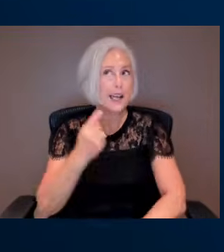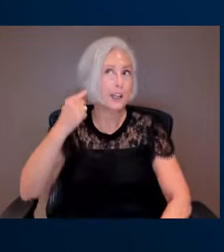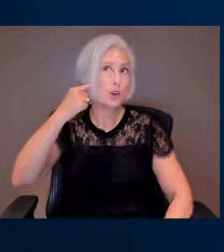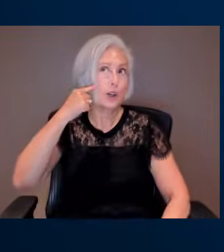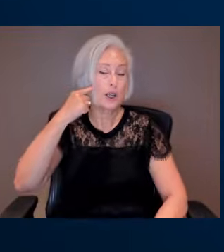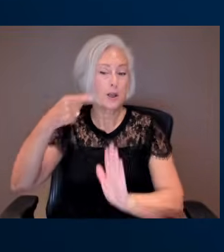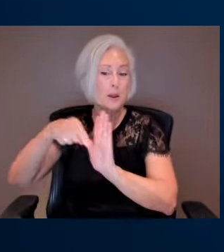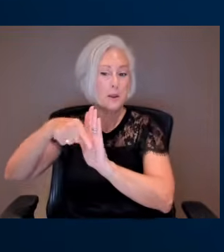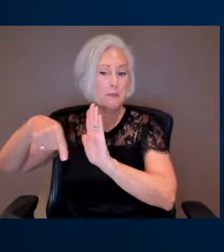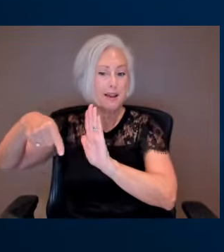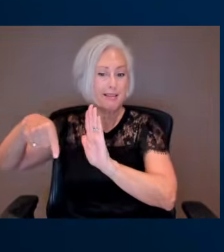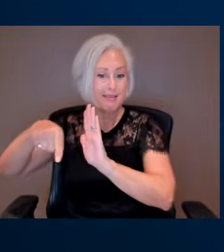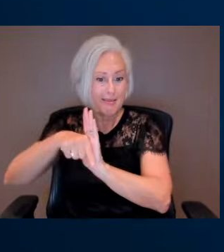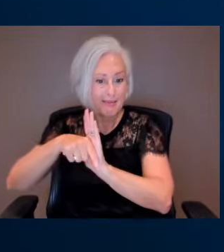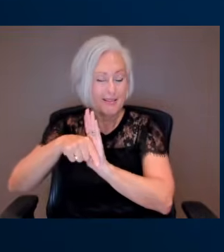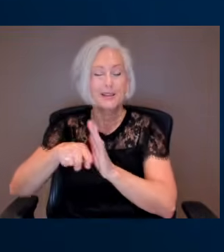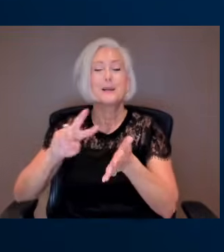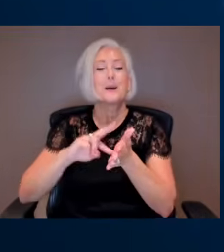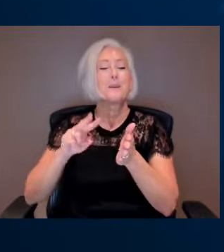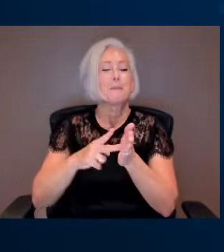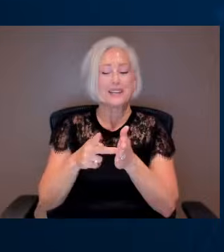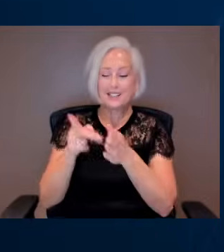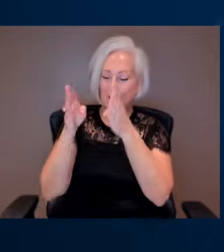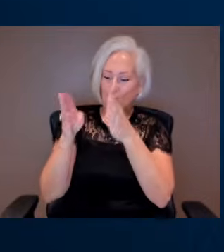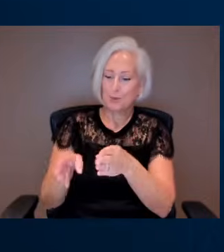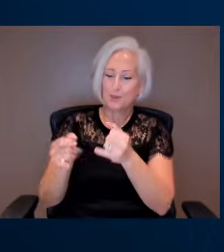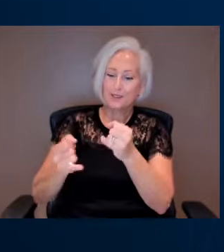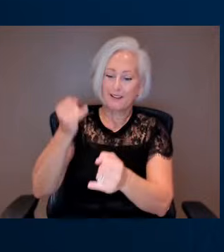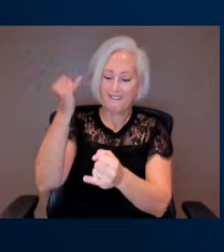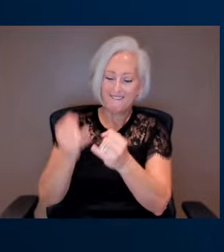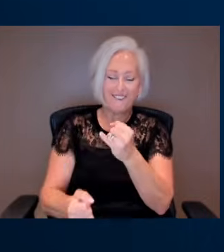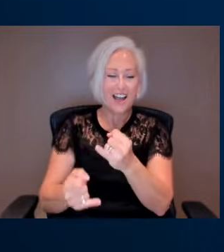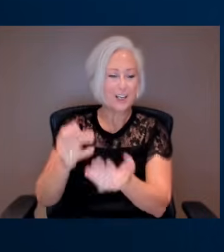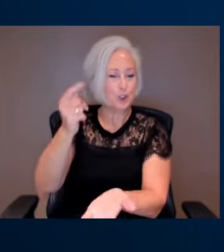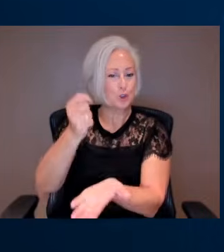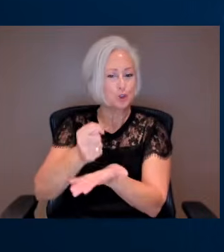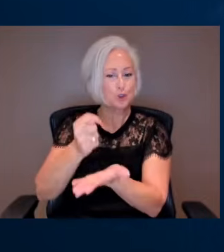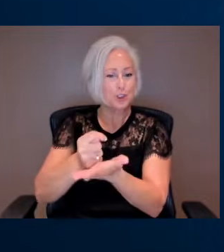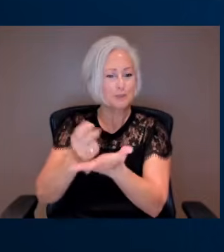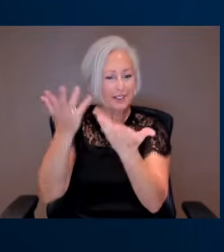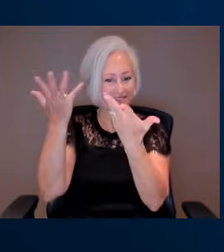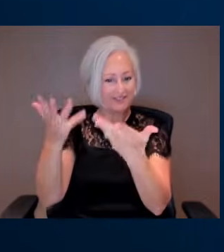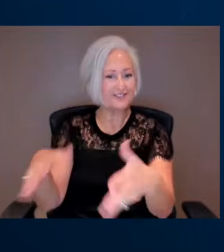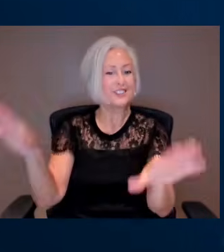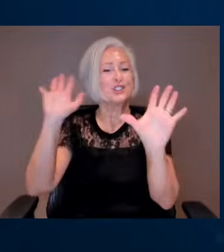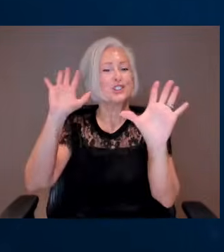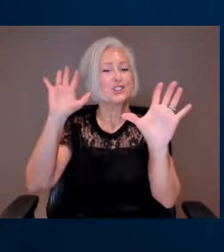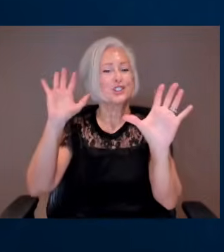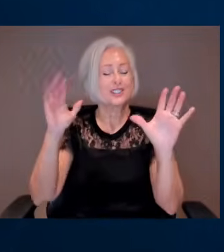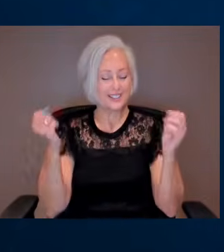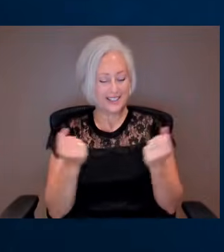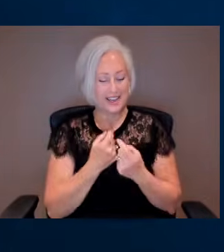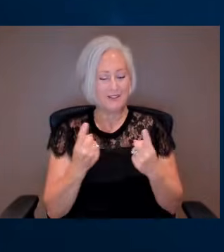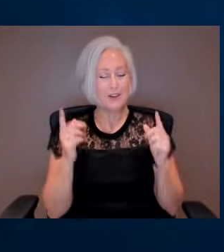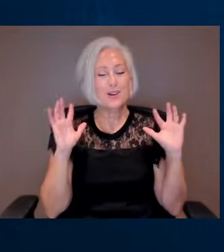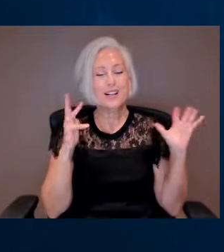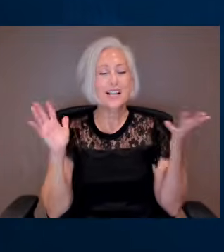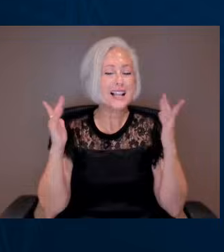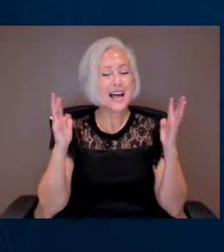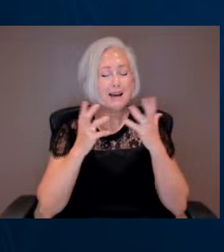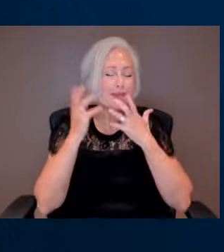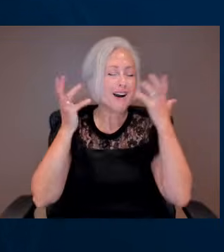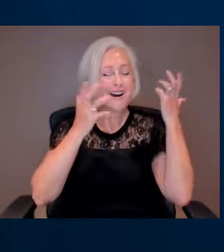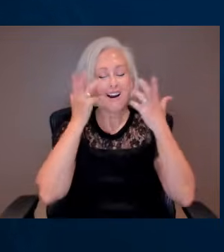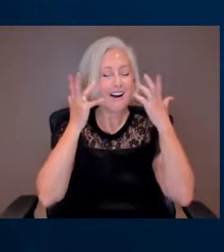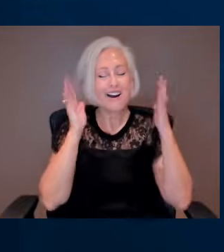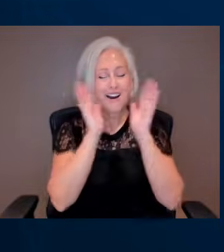that means somebody's finished their final treatment for cancer. And so everybody claps and cheers and